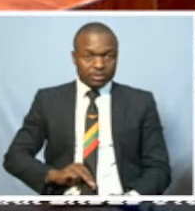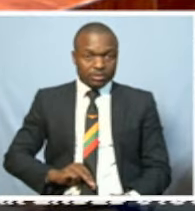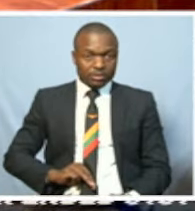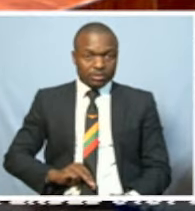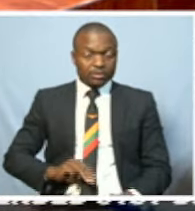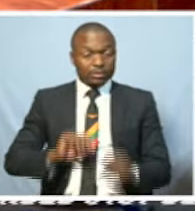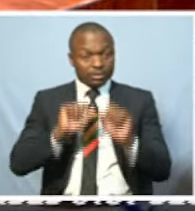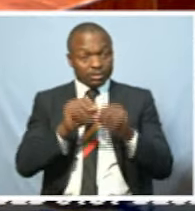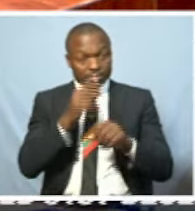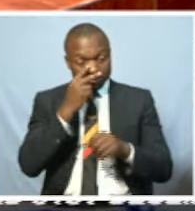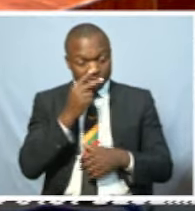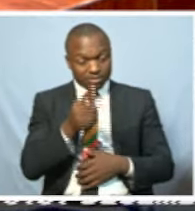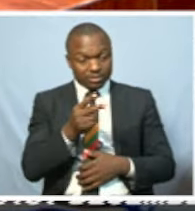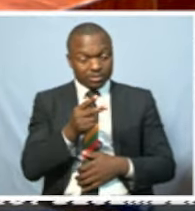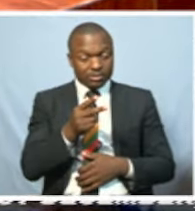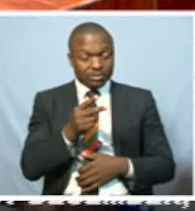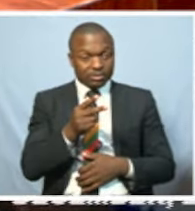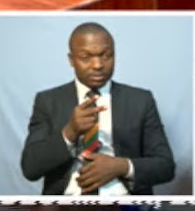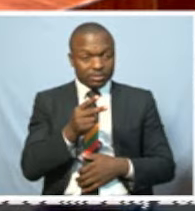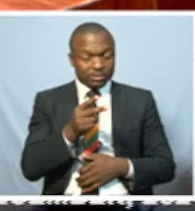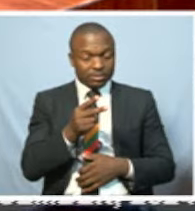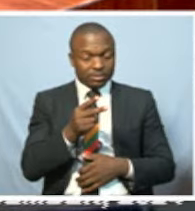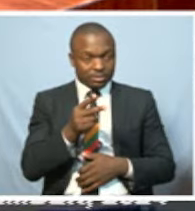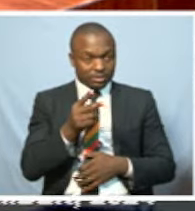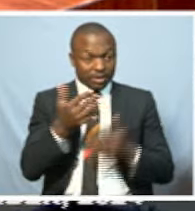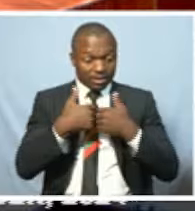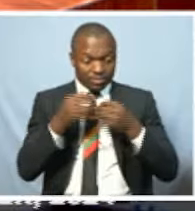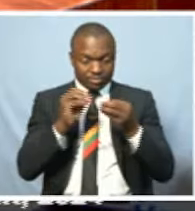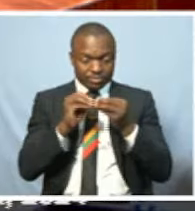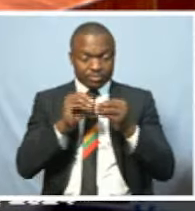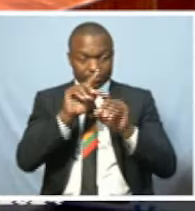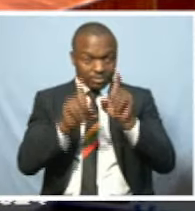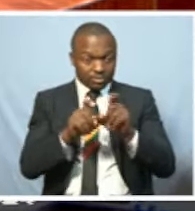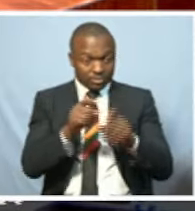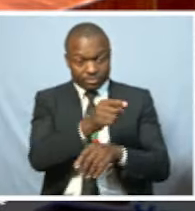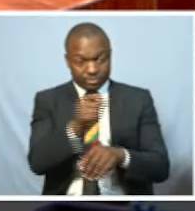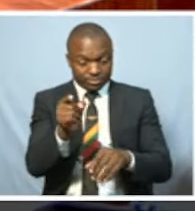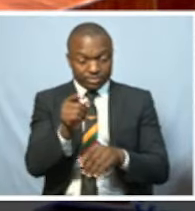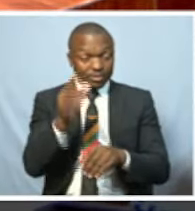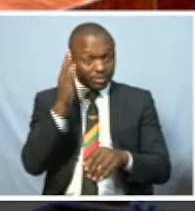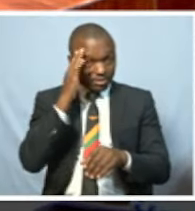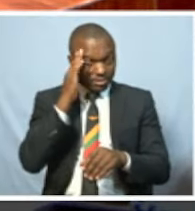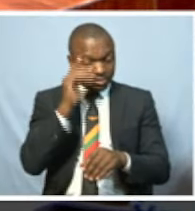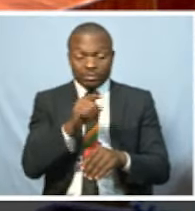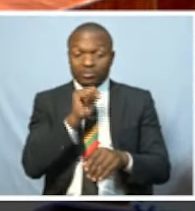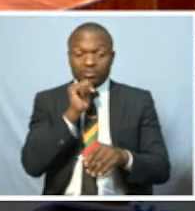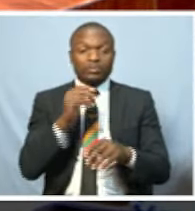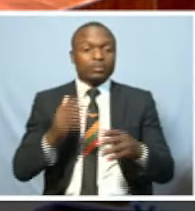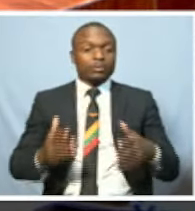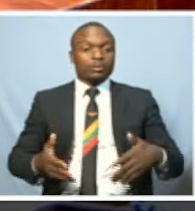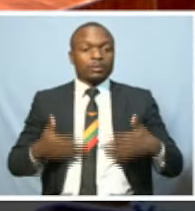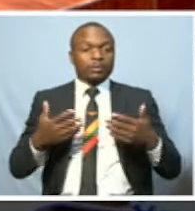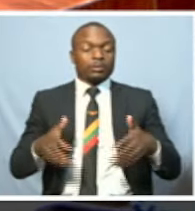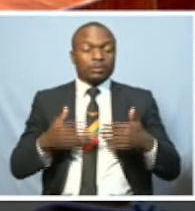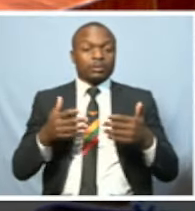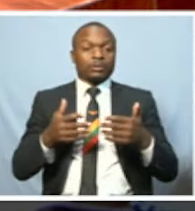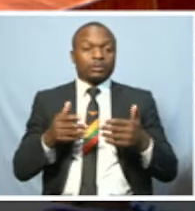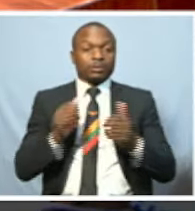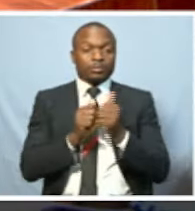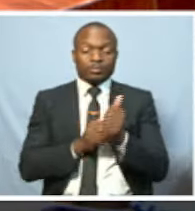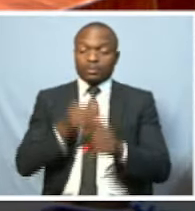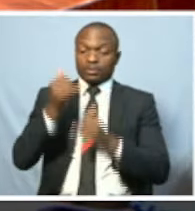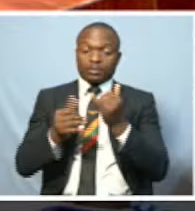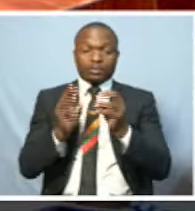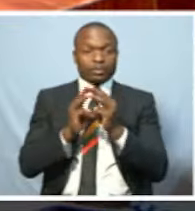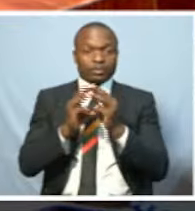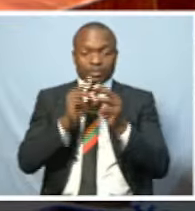see he actually has a lot of questions for you. And I know he's not even happy that I'm about to conclude this meeting.